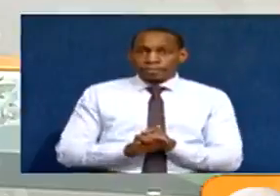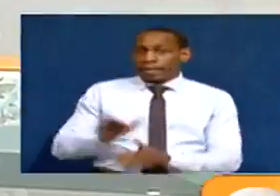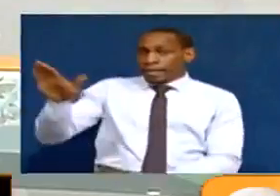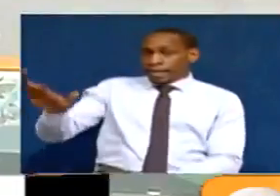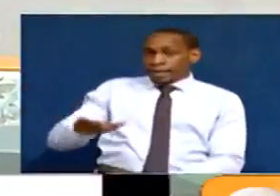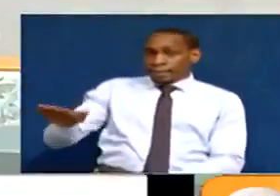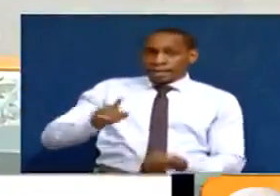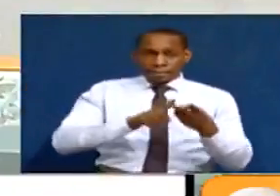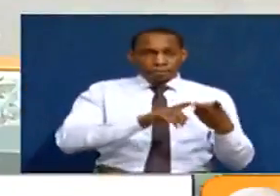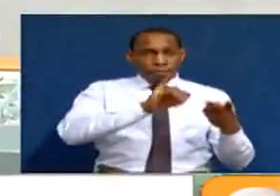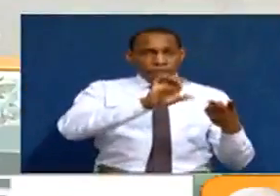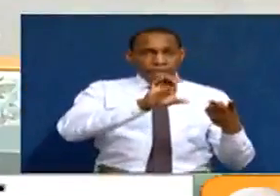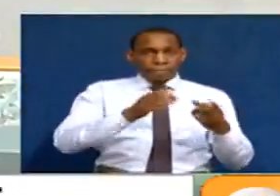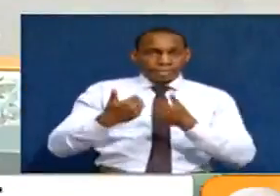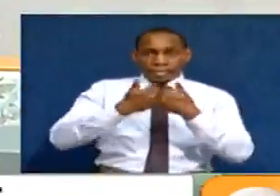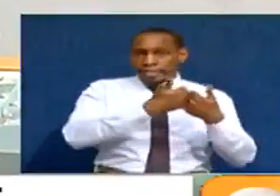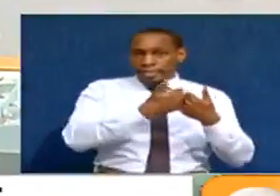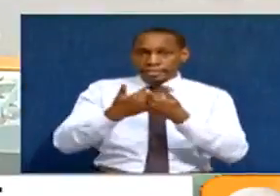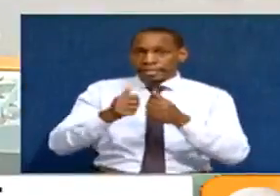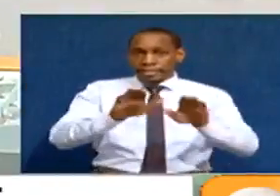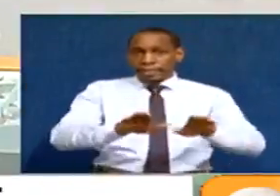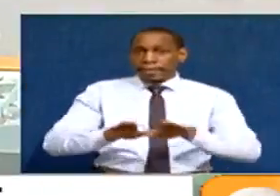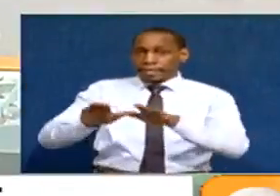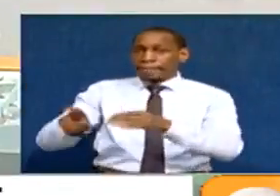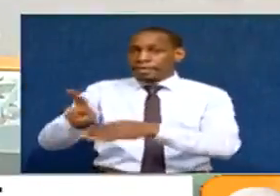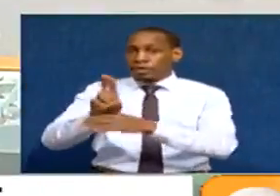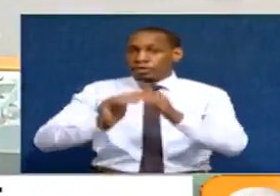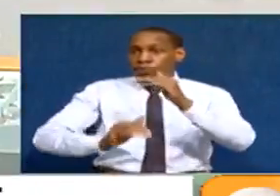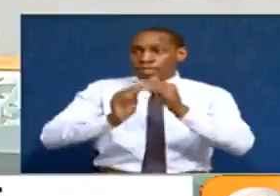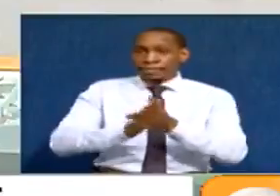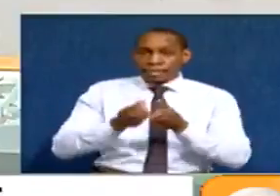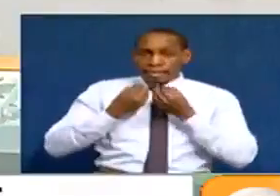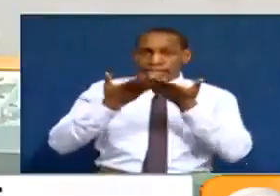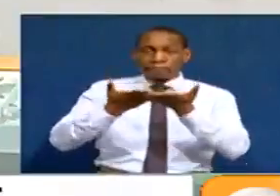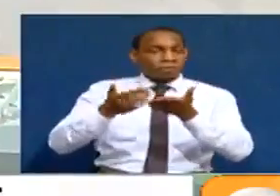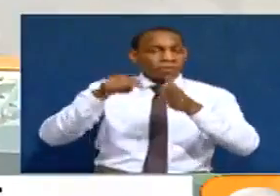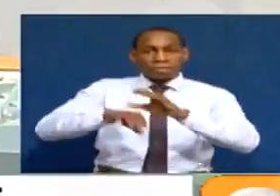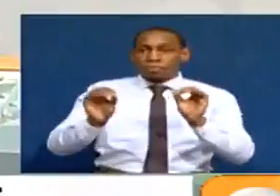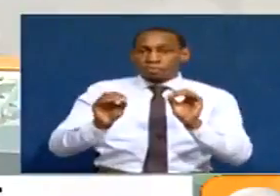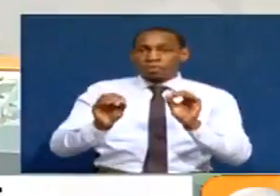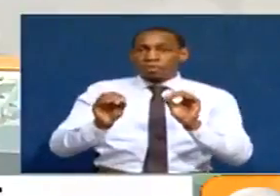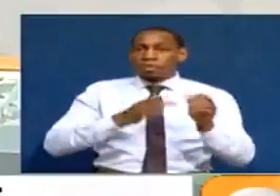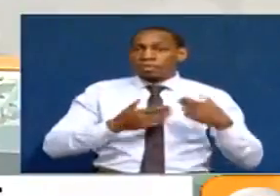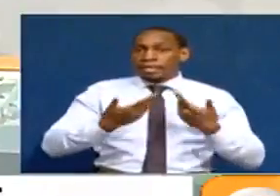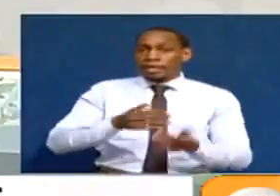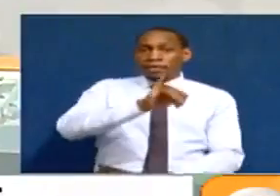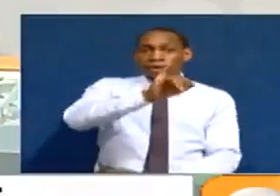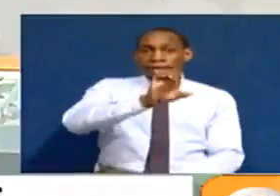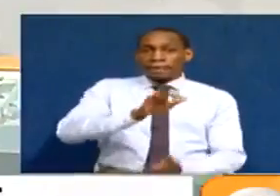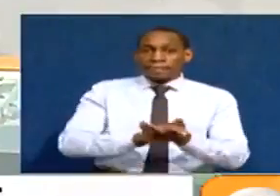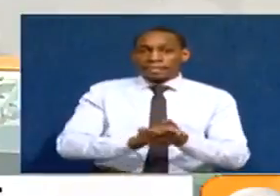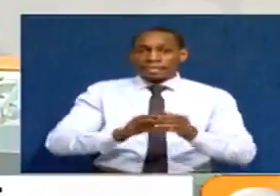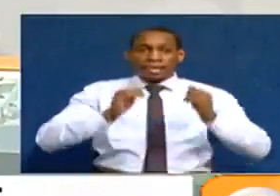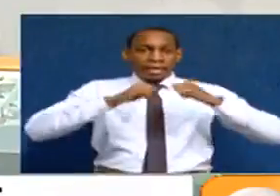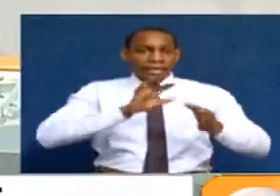As Parliament and the IEBC haggle over the campaign expenditure limits, details remain unavailable on how IEBC settled